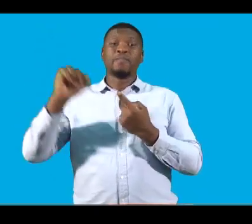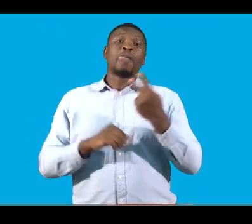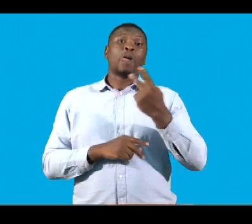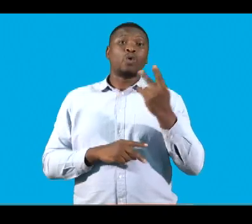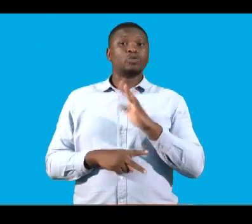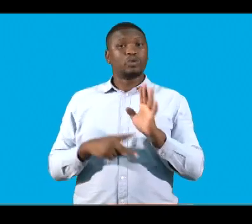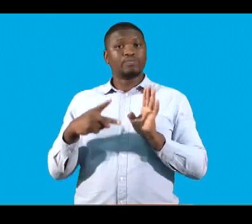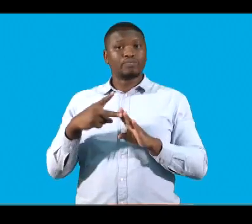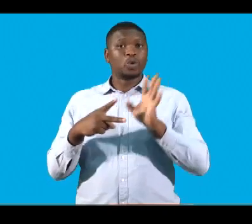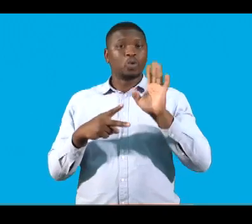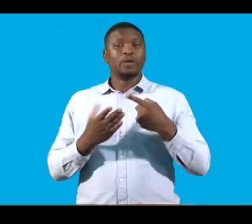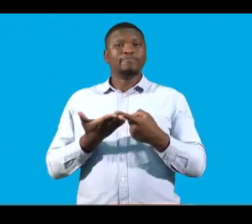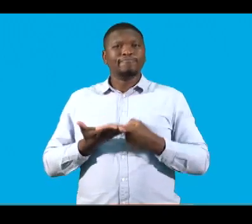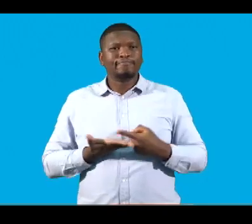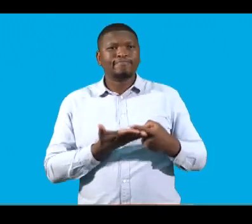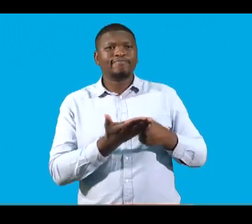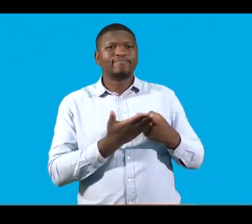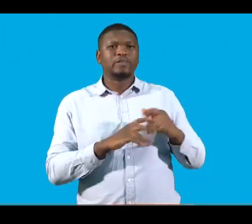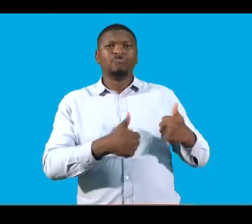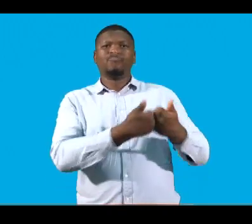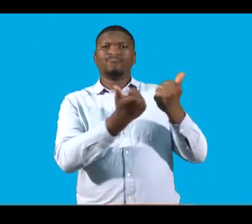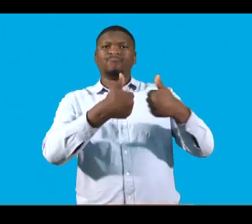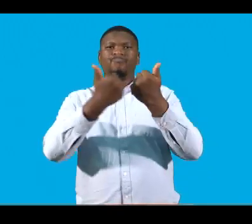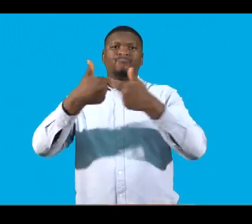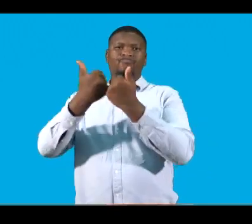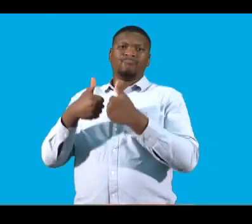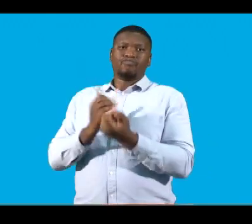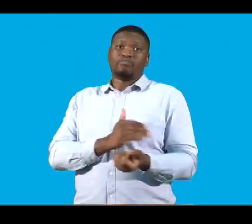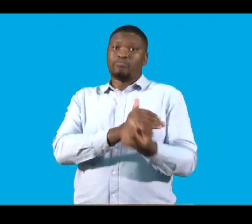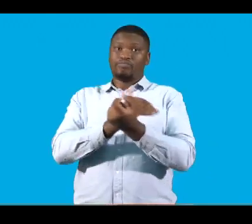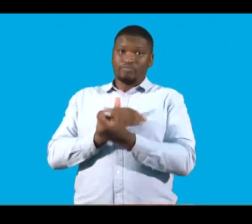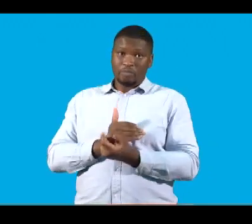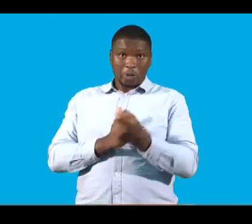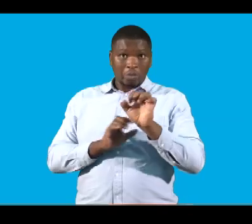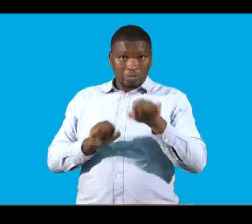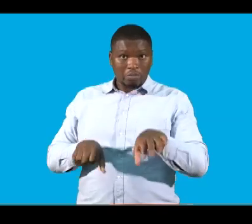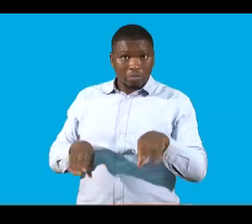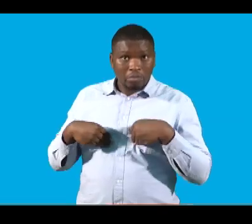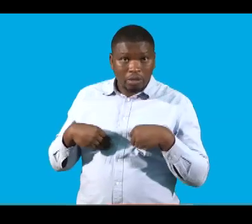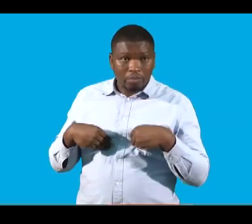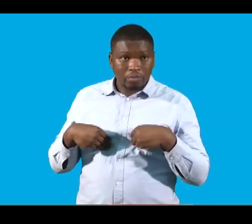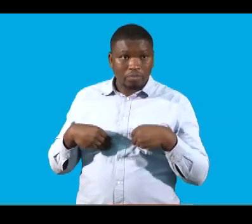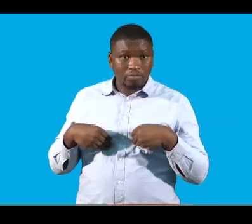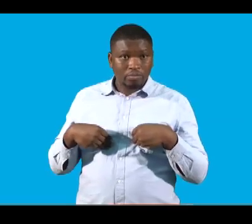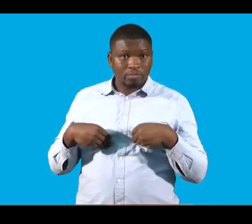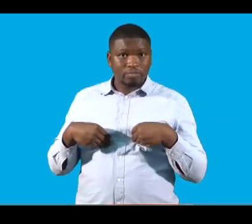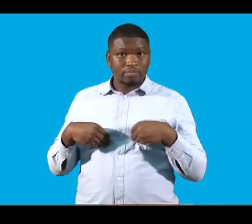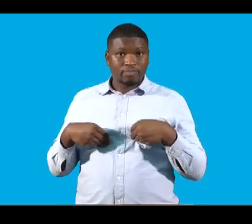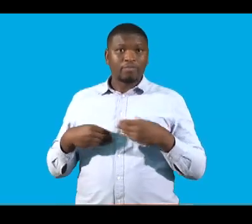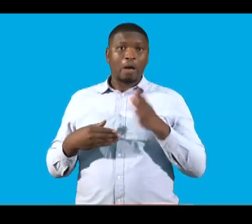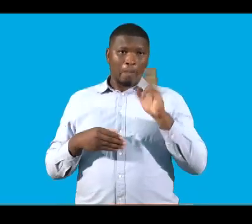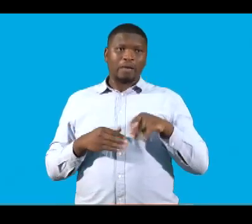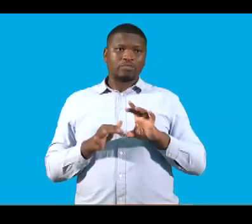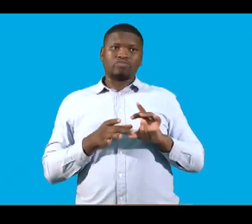and secondly, we are going to discuss the ordeals he had to overcome. Do you agree with the statement? Justify